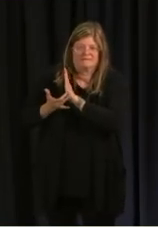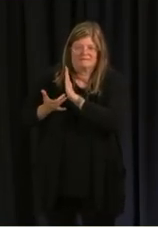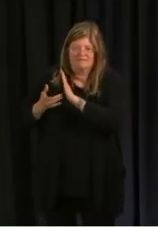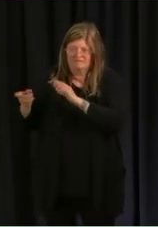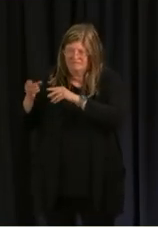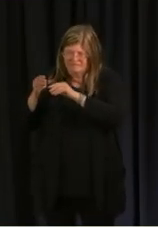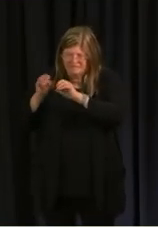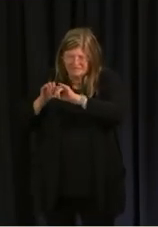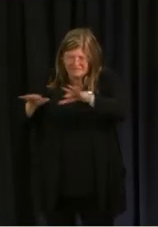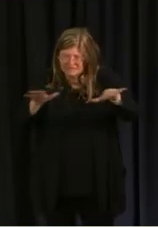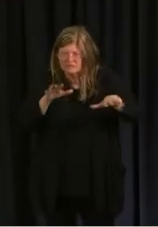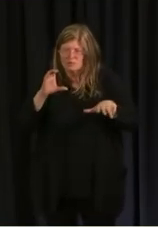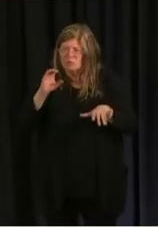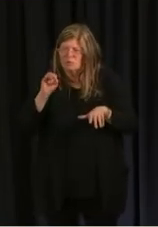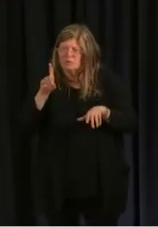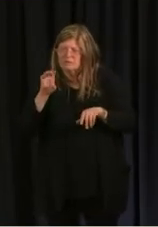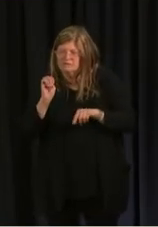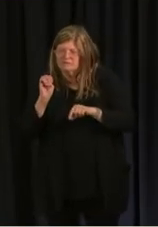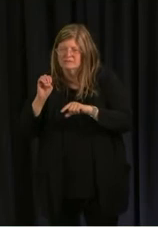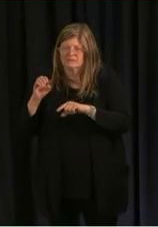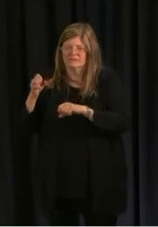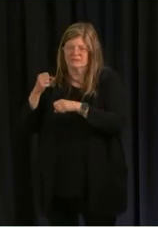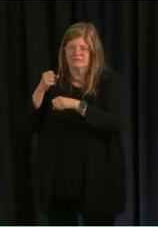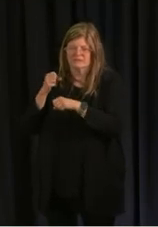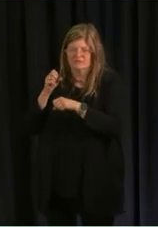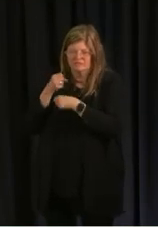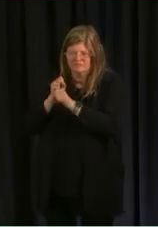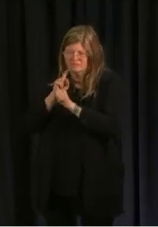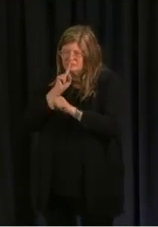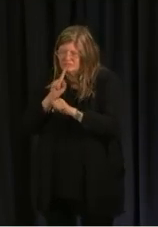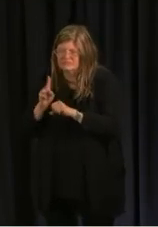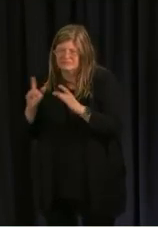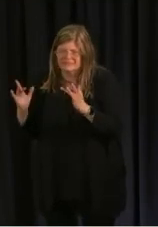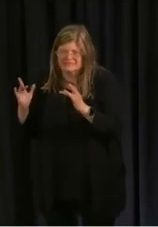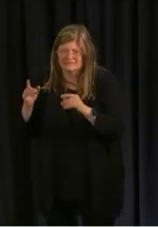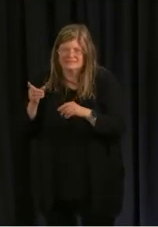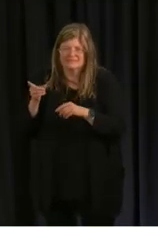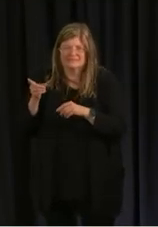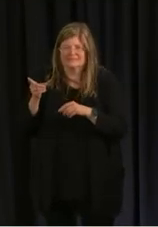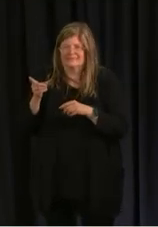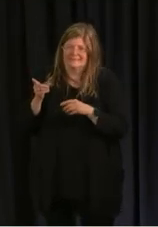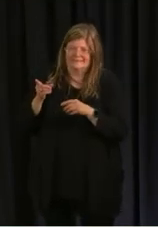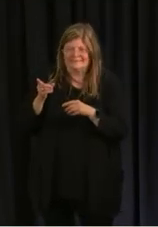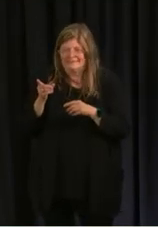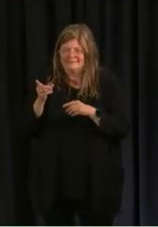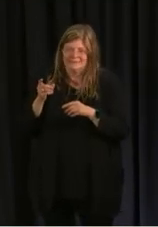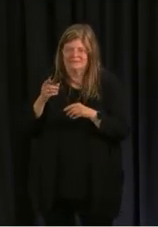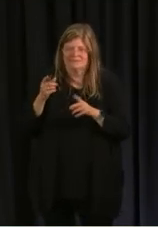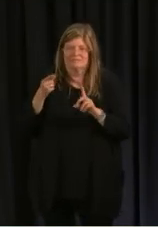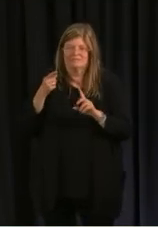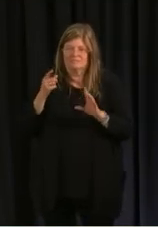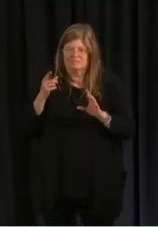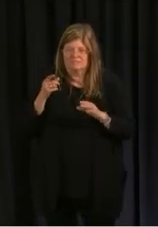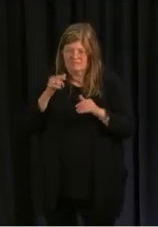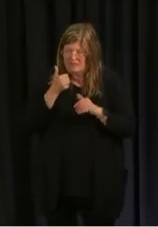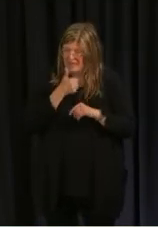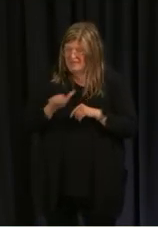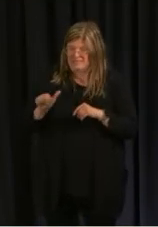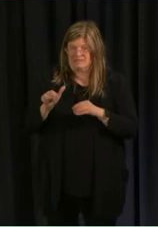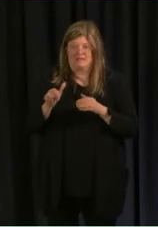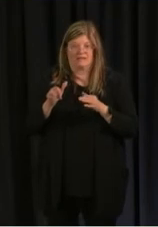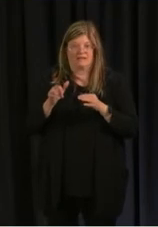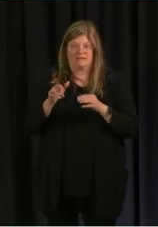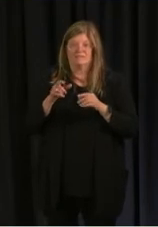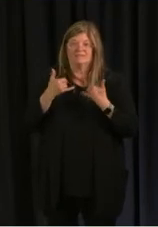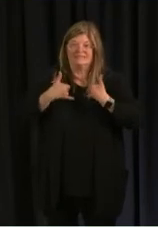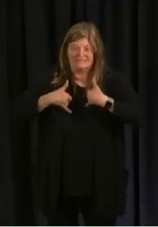a smaller geographic unit. I don't think we'll get to a point where we could say ANCs or census tract, but what we